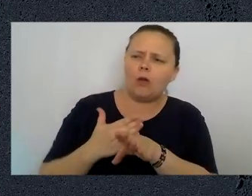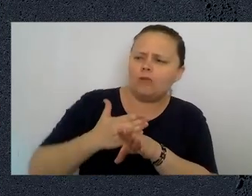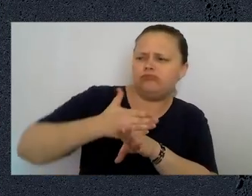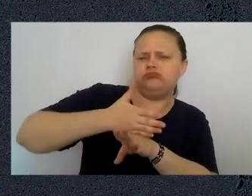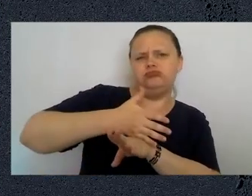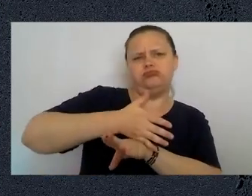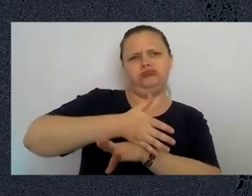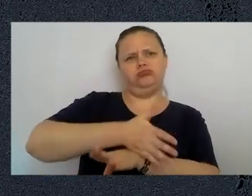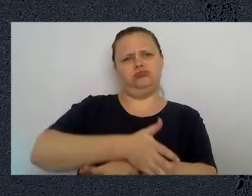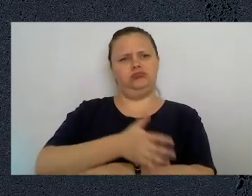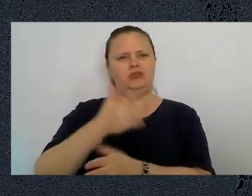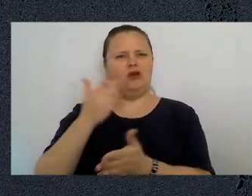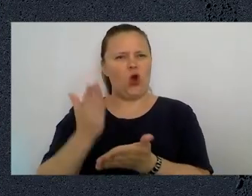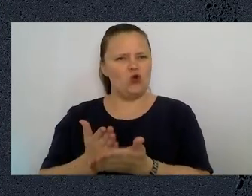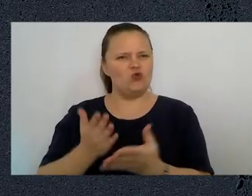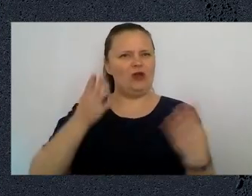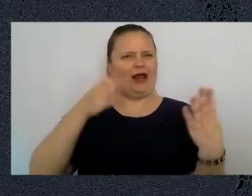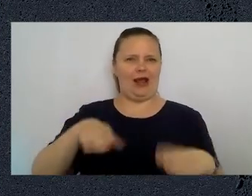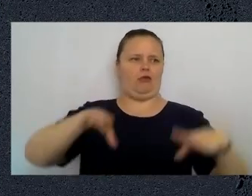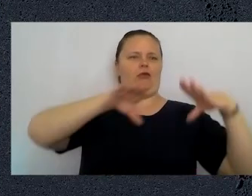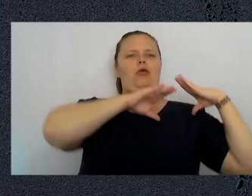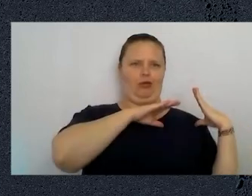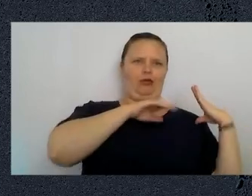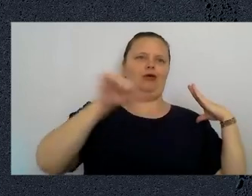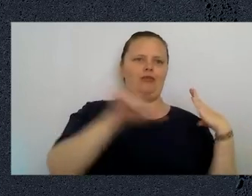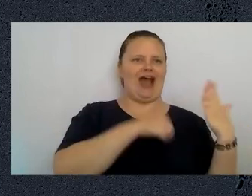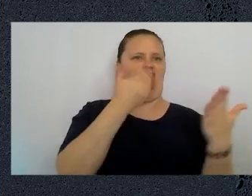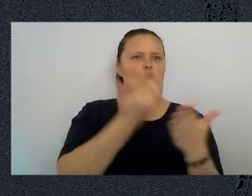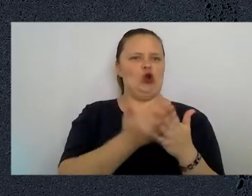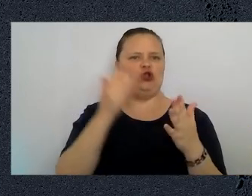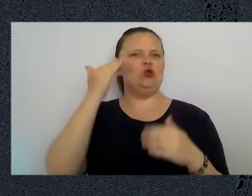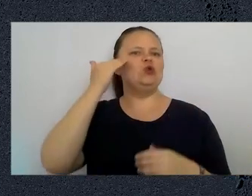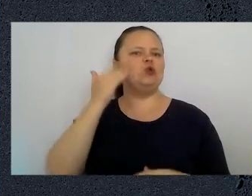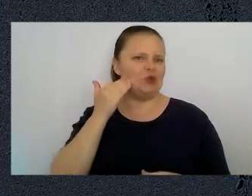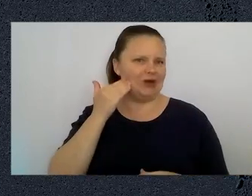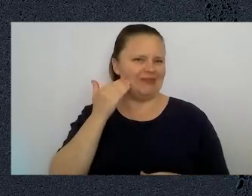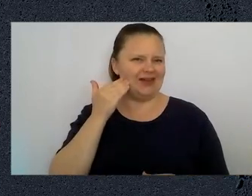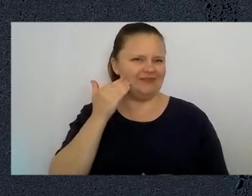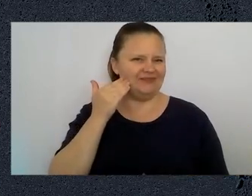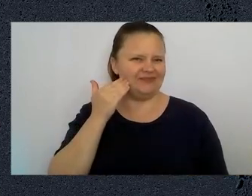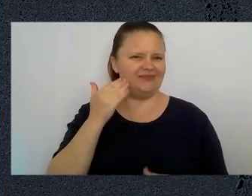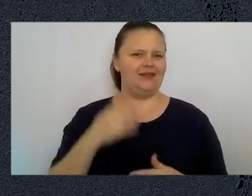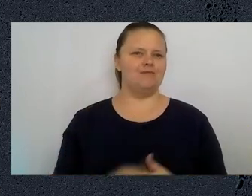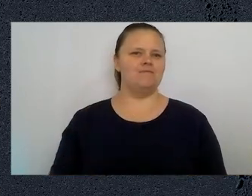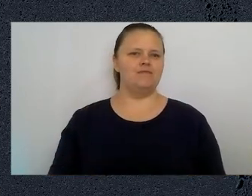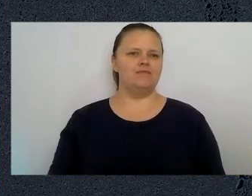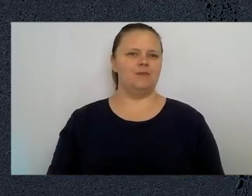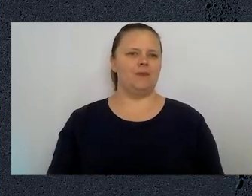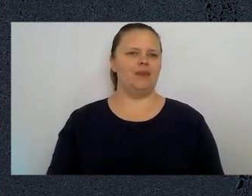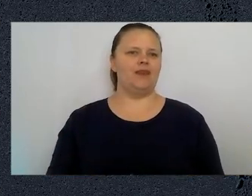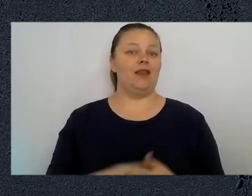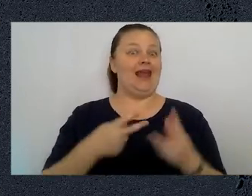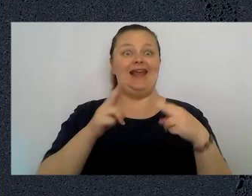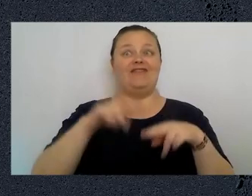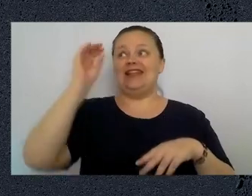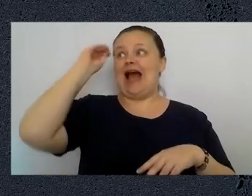kind of comes back to rest on the shoulders of women. So the and I don't know, it's like a workplace thing. The minute there's somewhere, there's a committee or something which is being formed